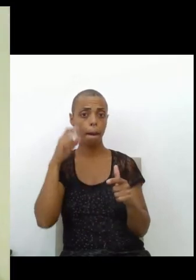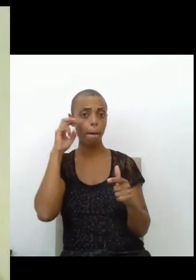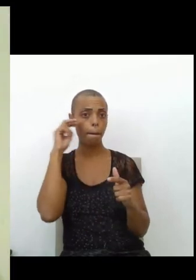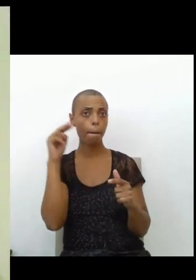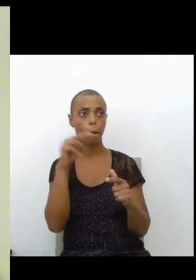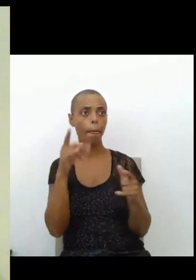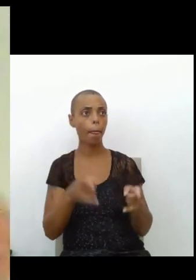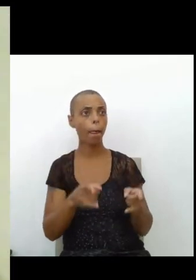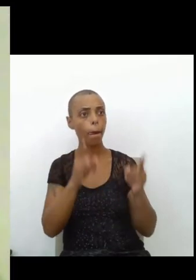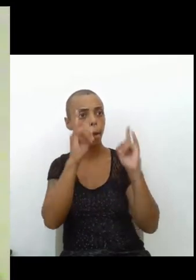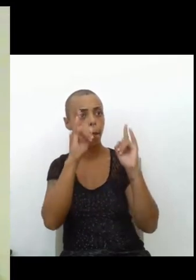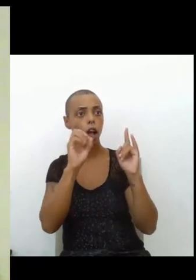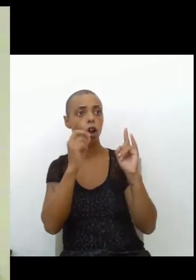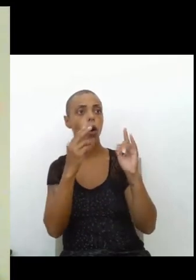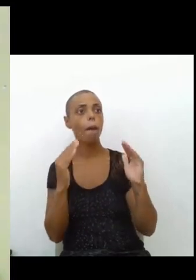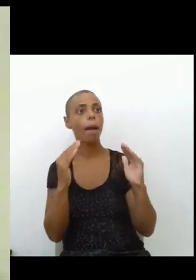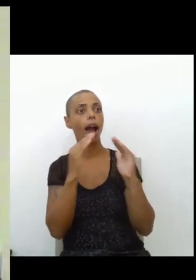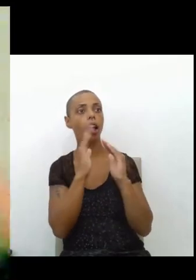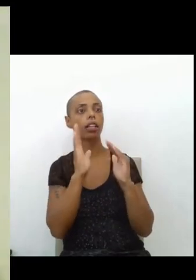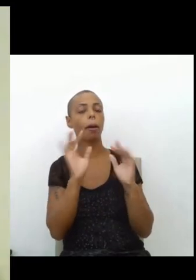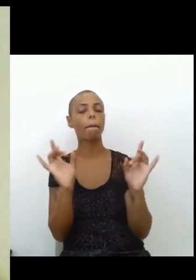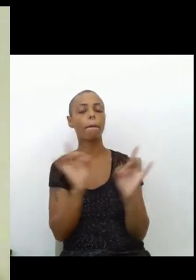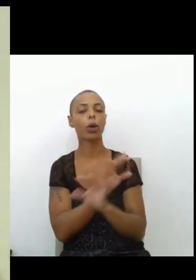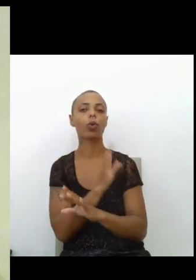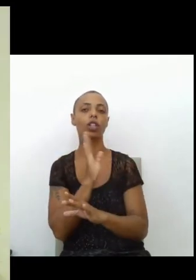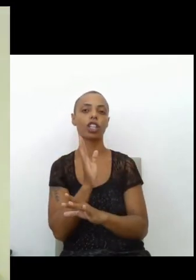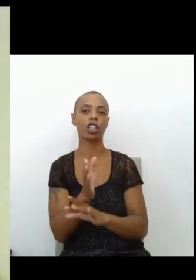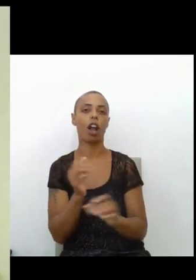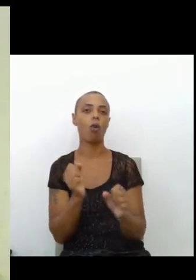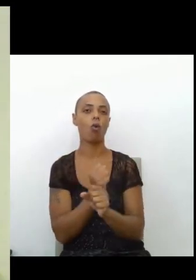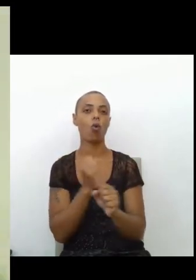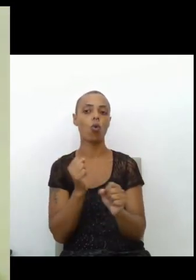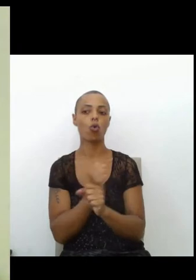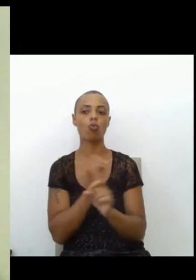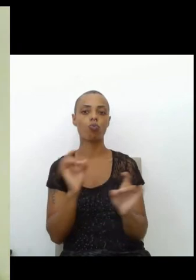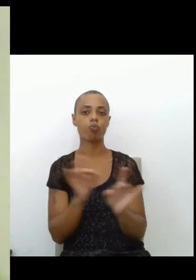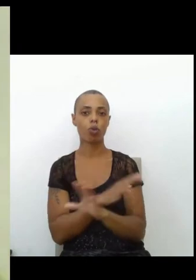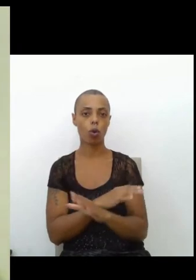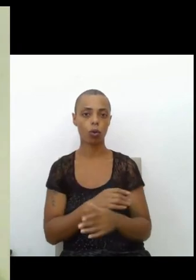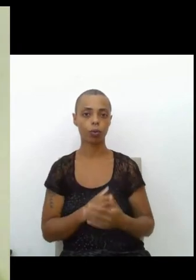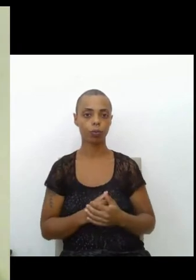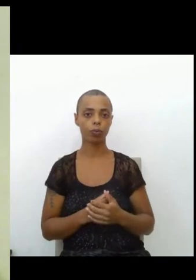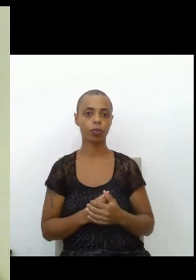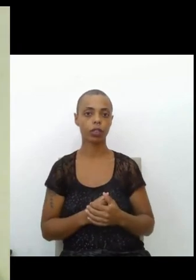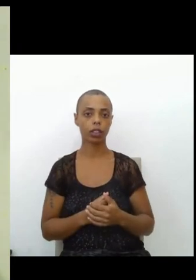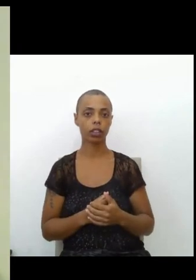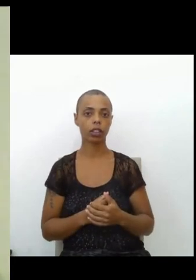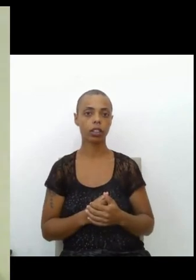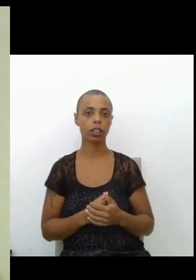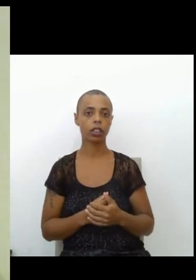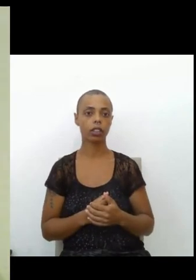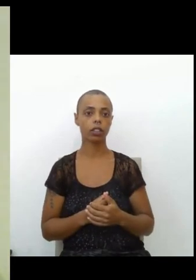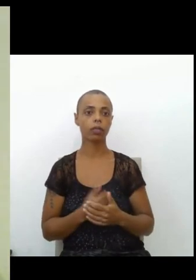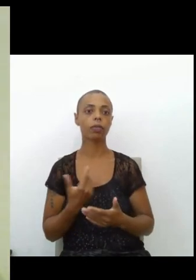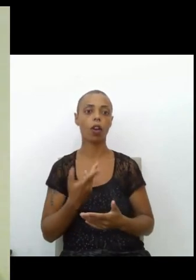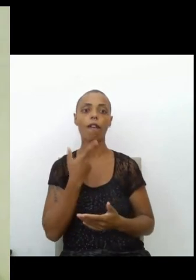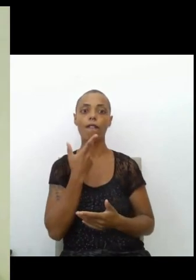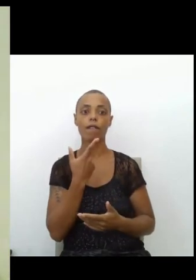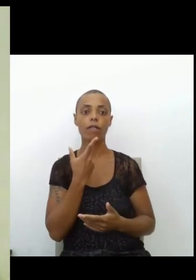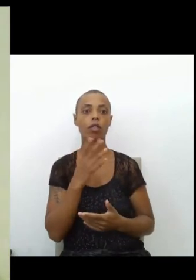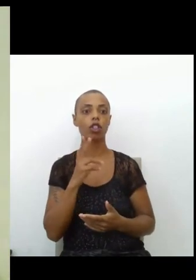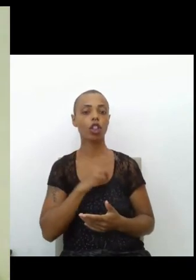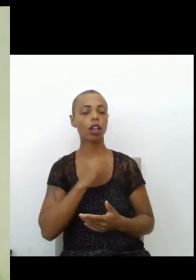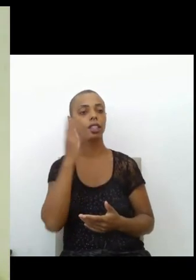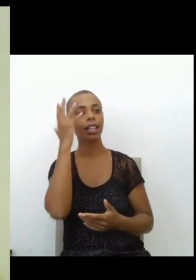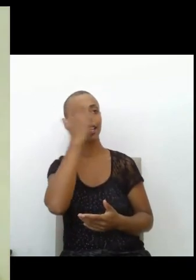out it's it's beautiful and it's a full out of class and it's an open floor plan but we